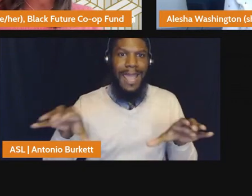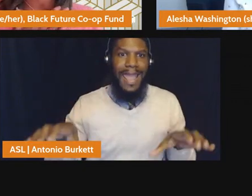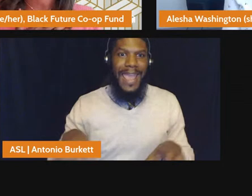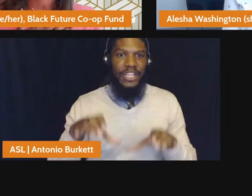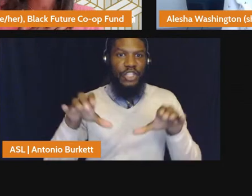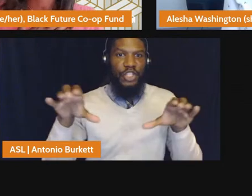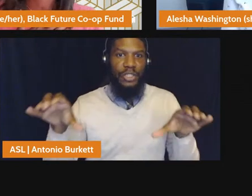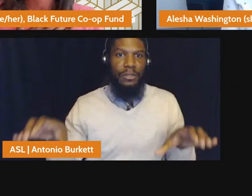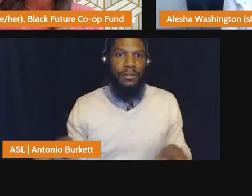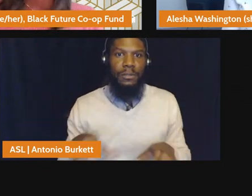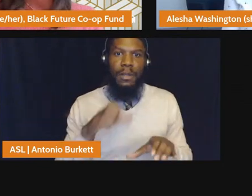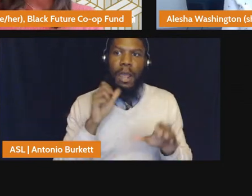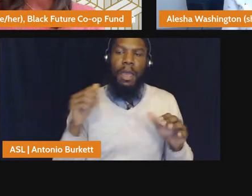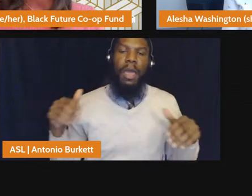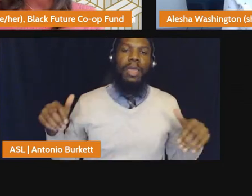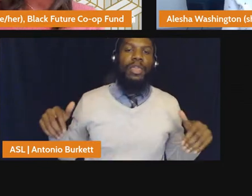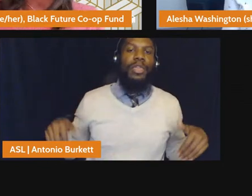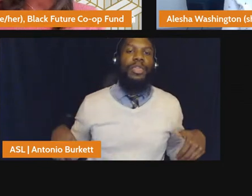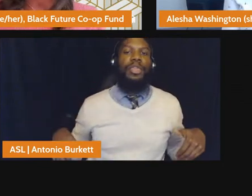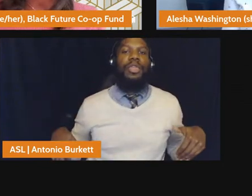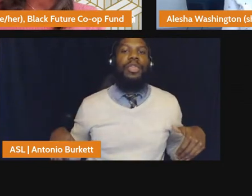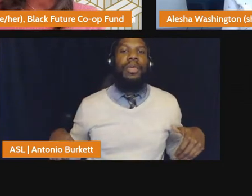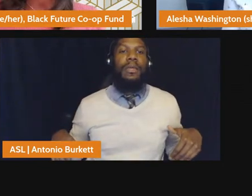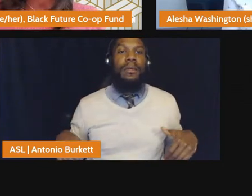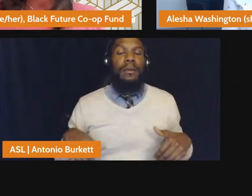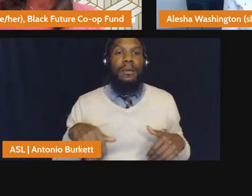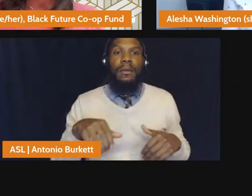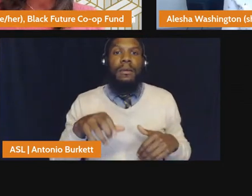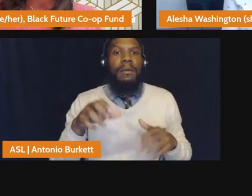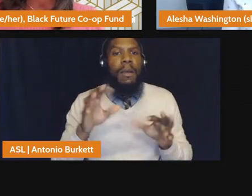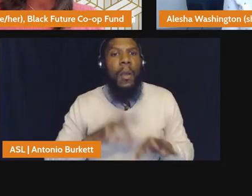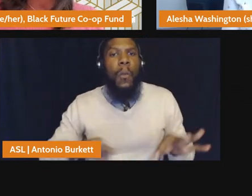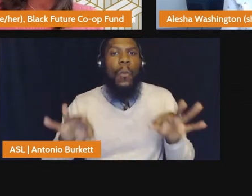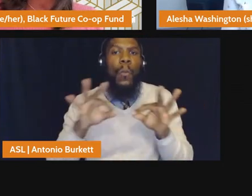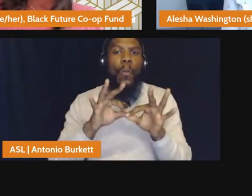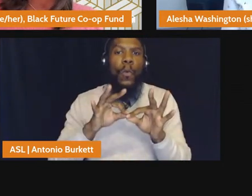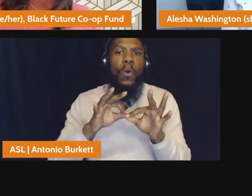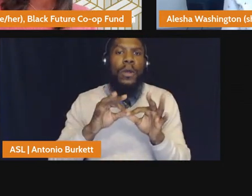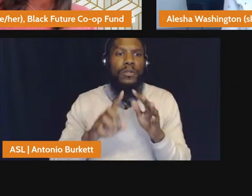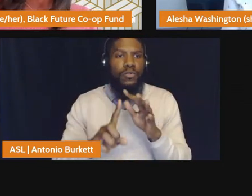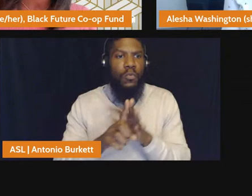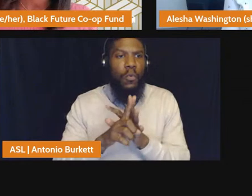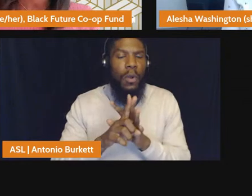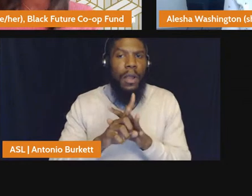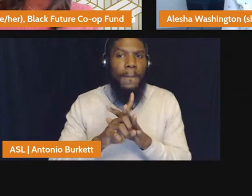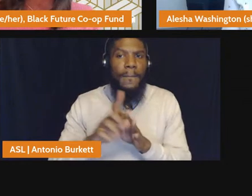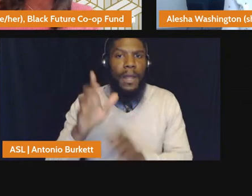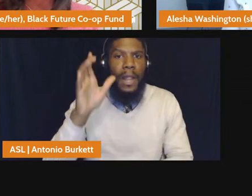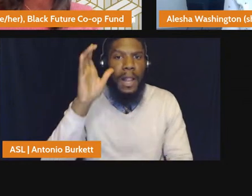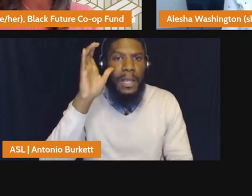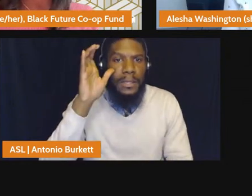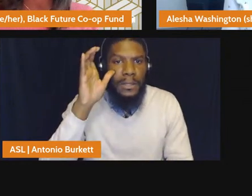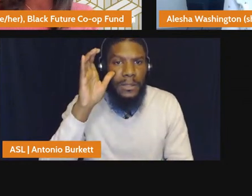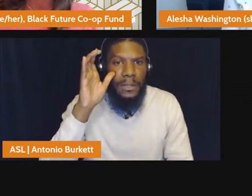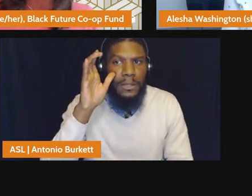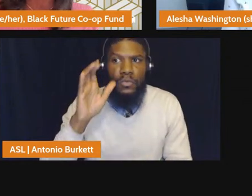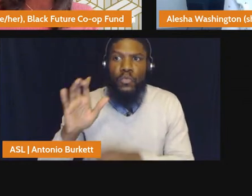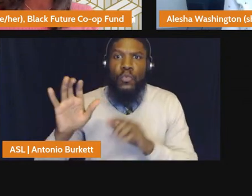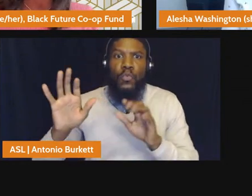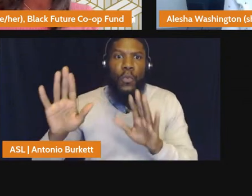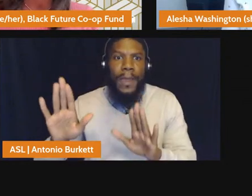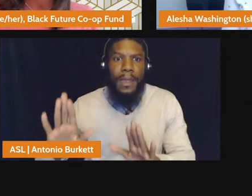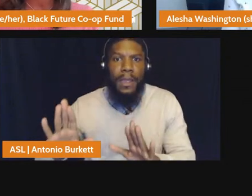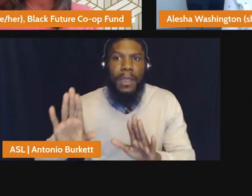trust me, I'm very grateful for all that has been shared and heard, but for us to really change the paradigm of